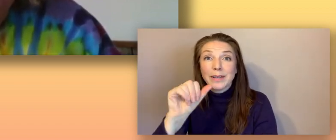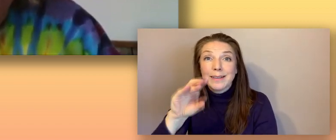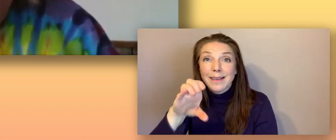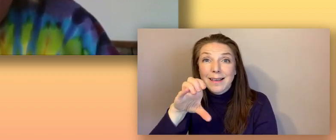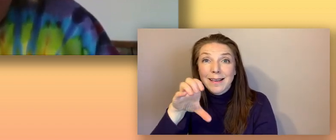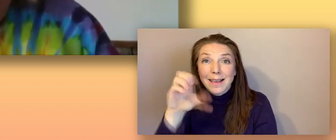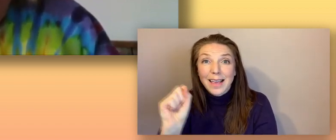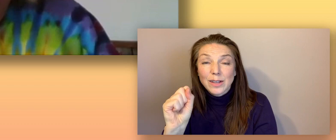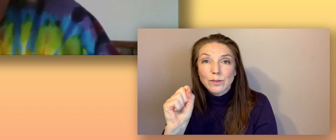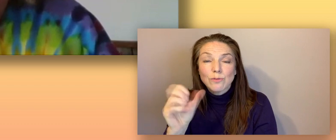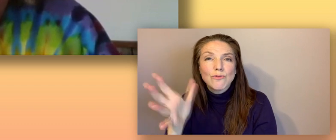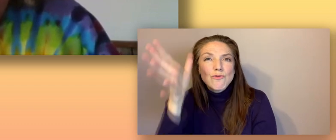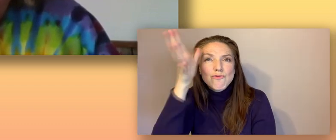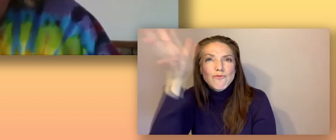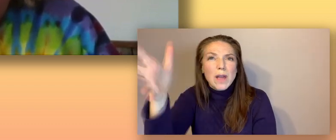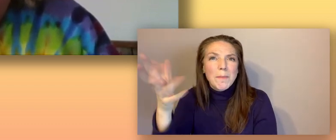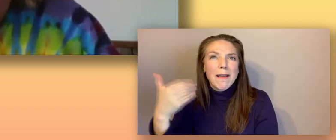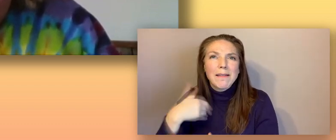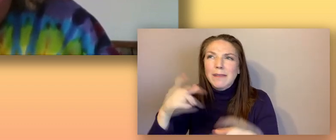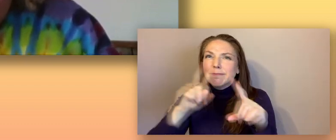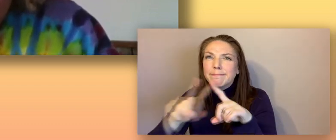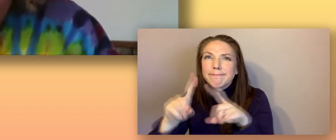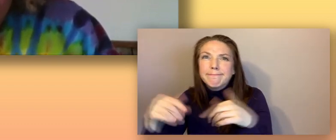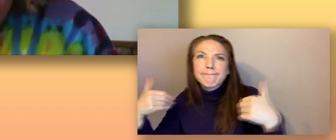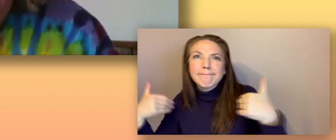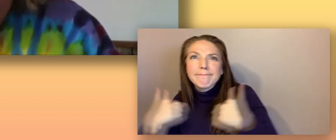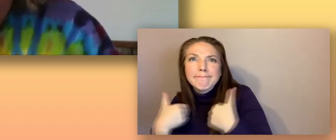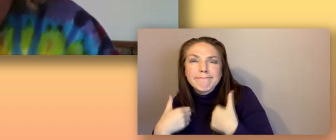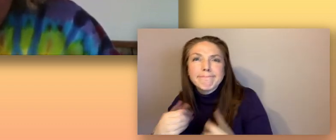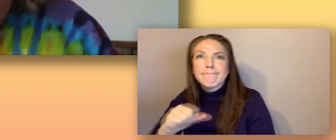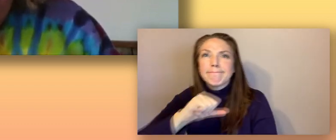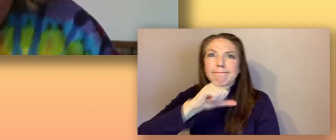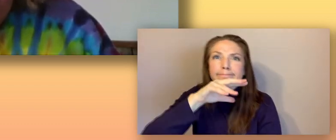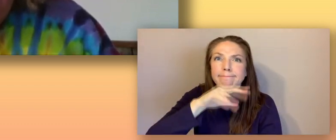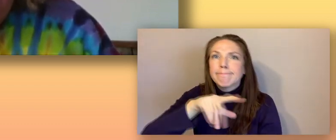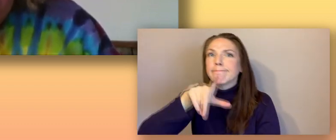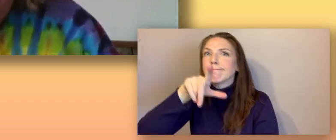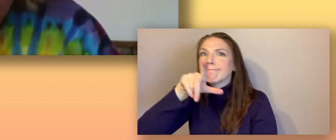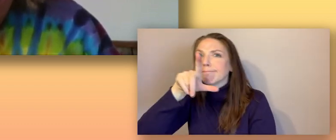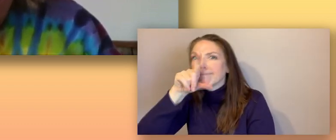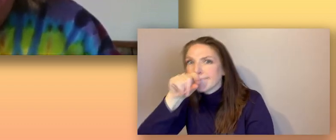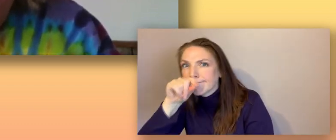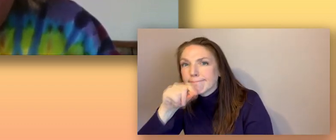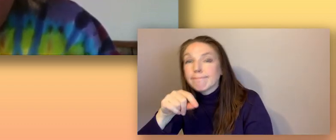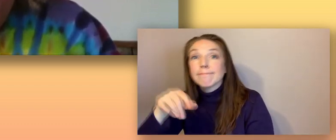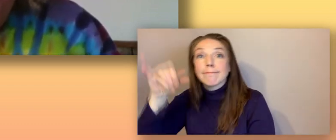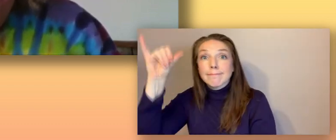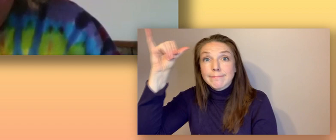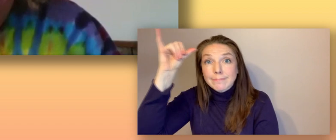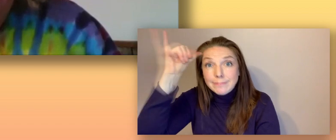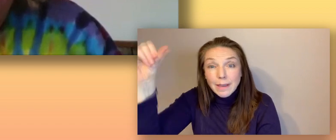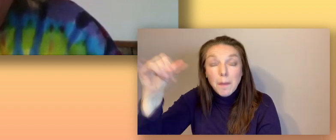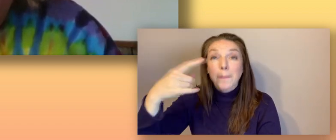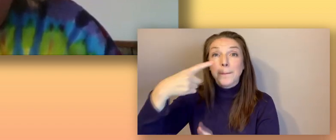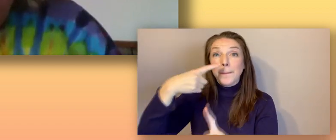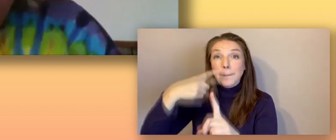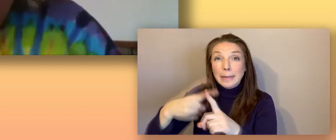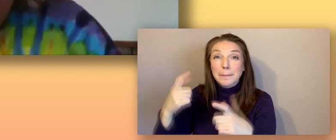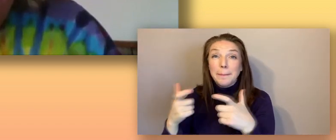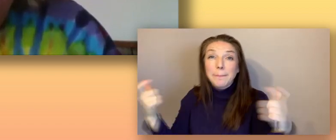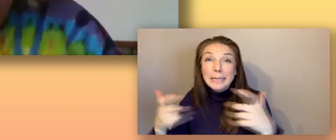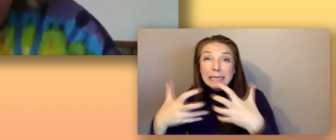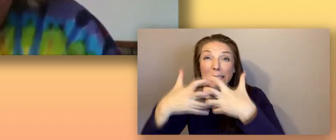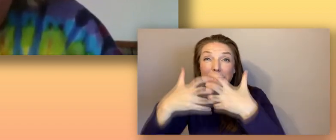could smell that it was the farm. Grandpa Murphy had milking cows, tractors, machinery,